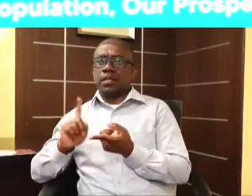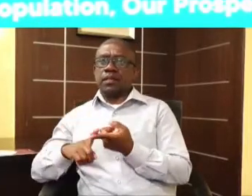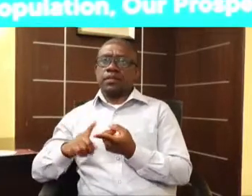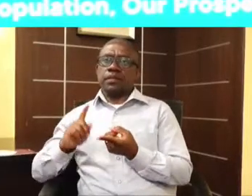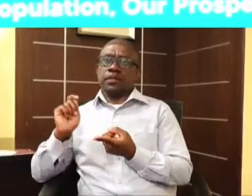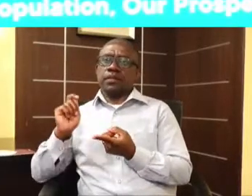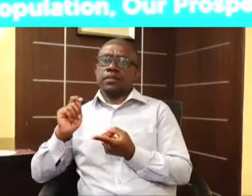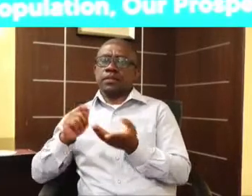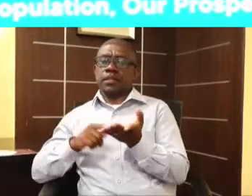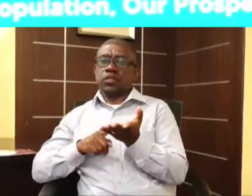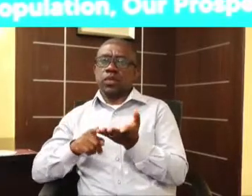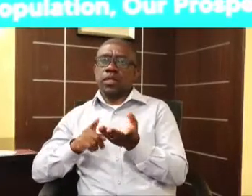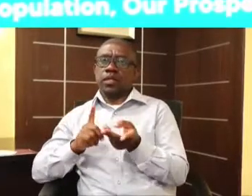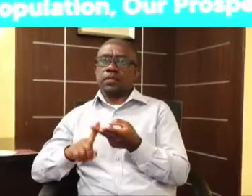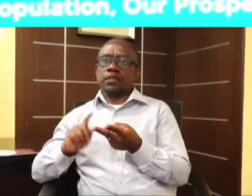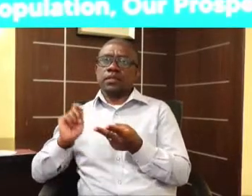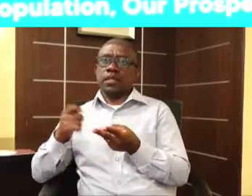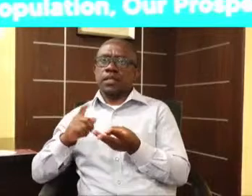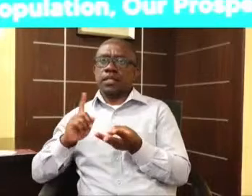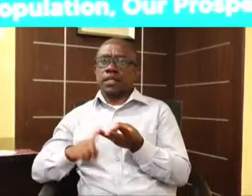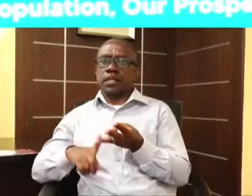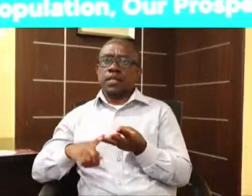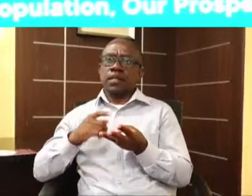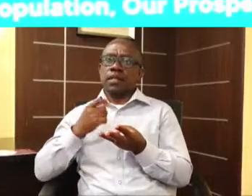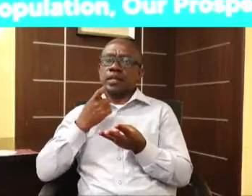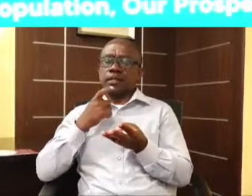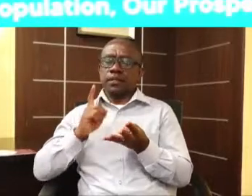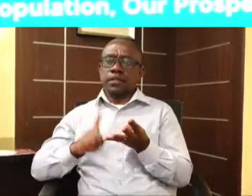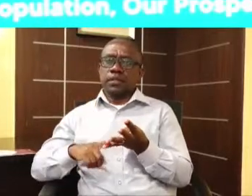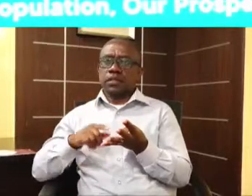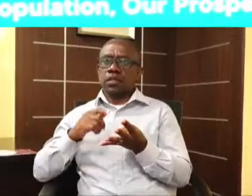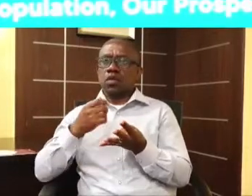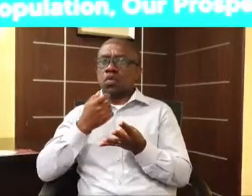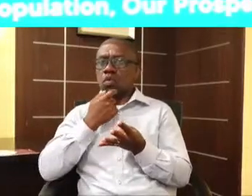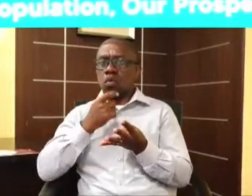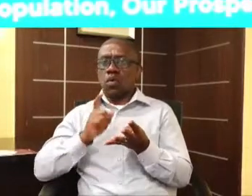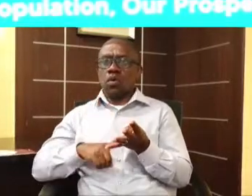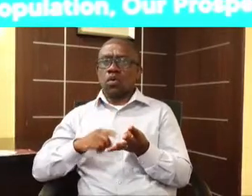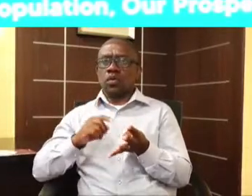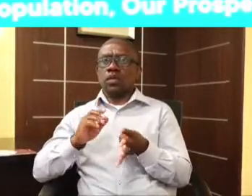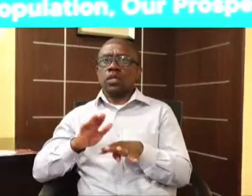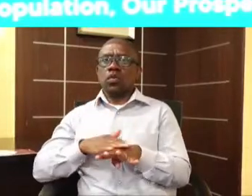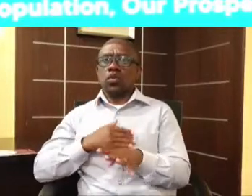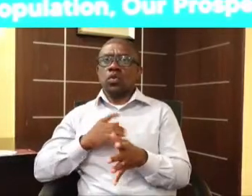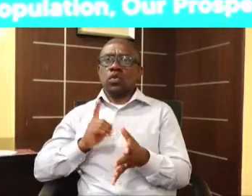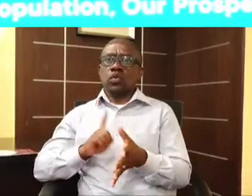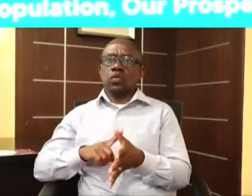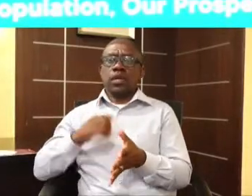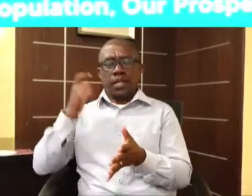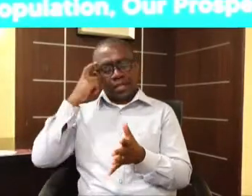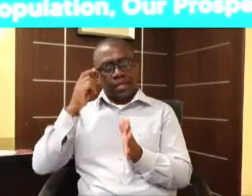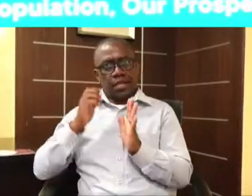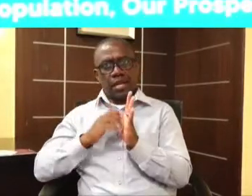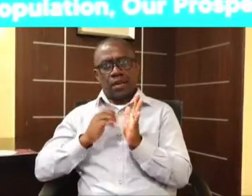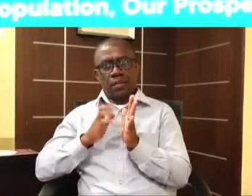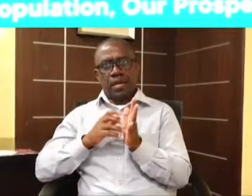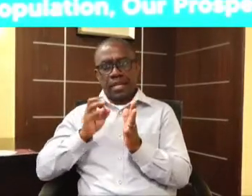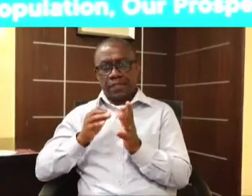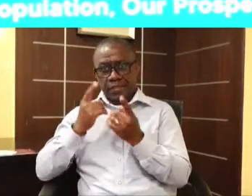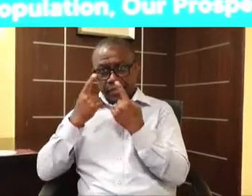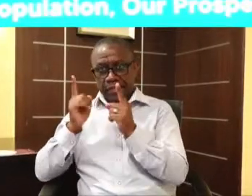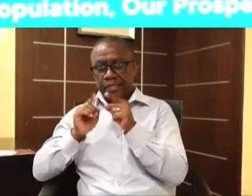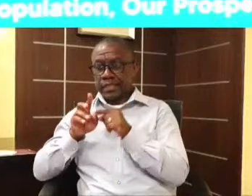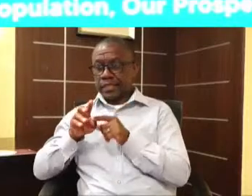two, Kalenjin; three, Luo; four, Kikuyu; and I think Kamba. Once they succeed in that,